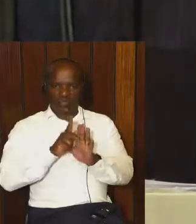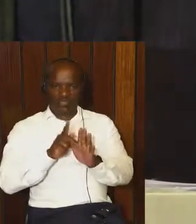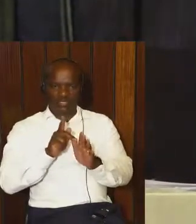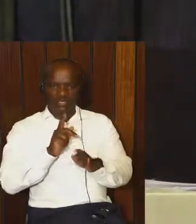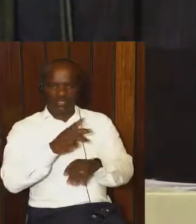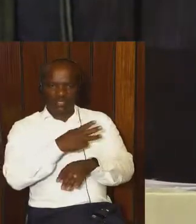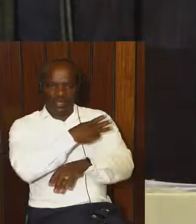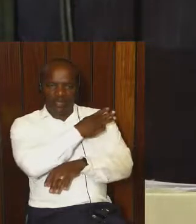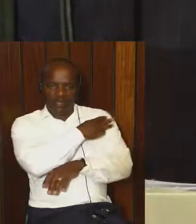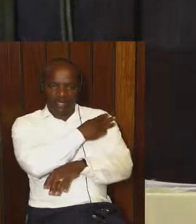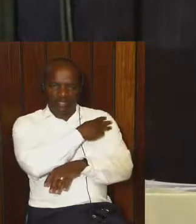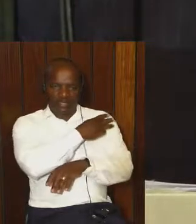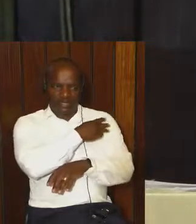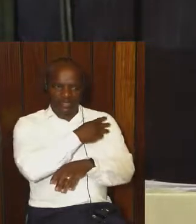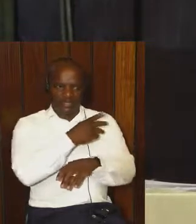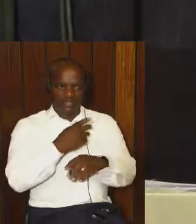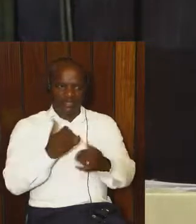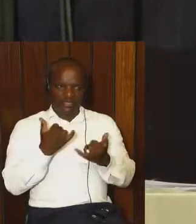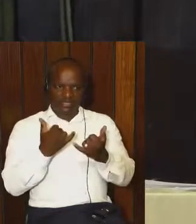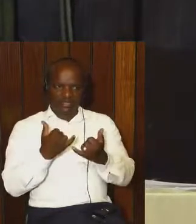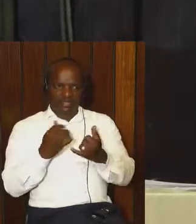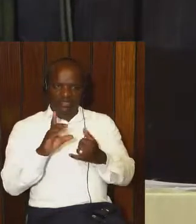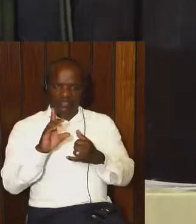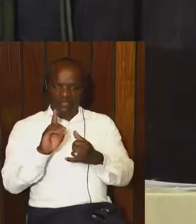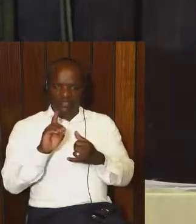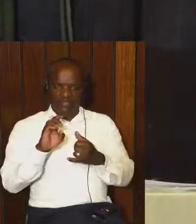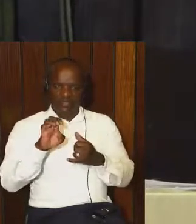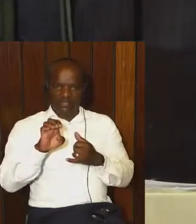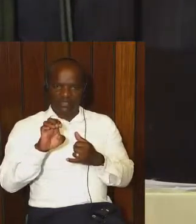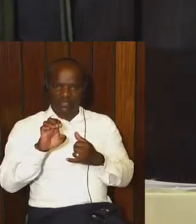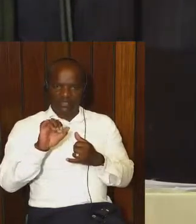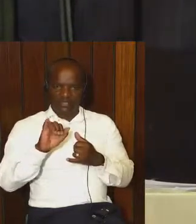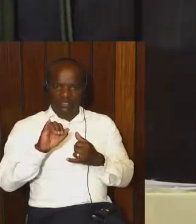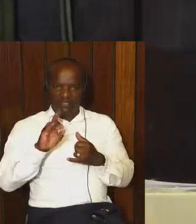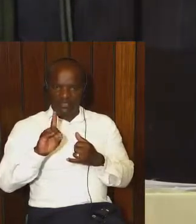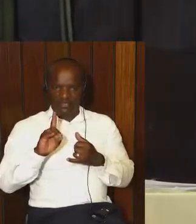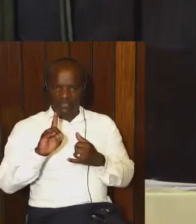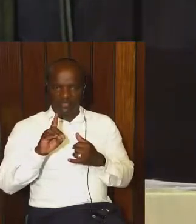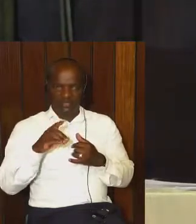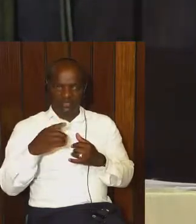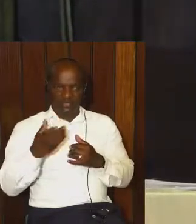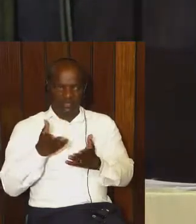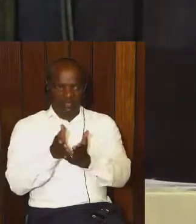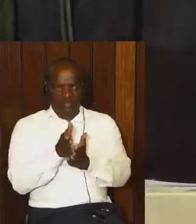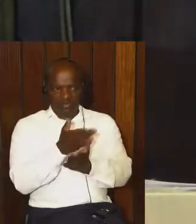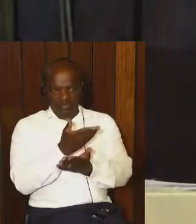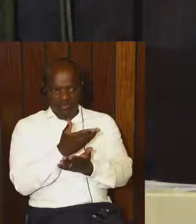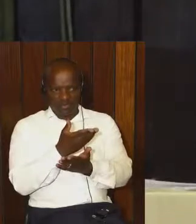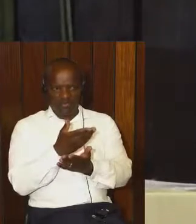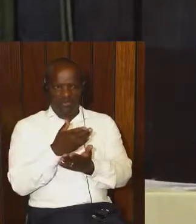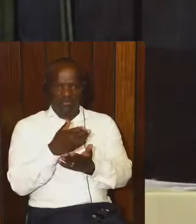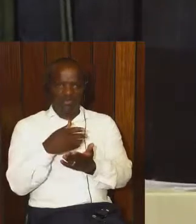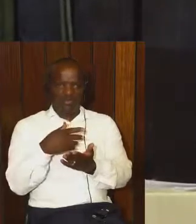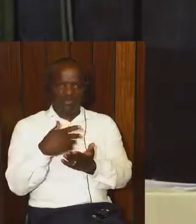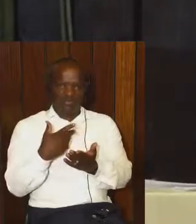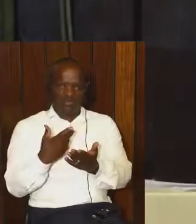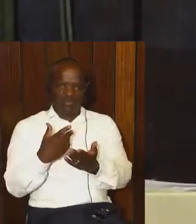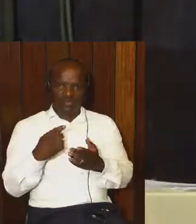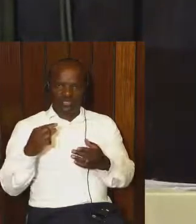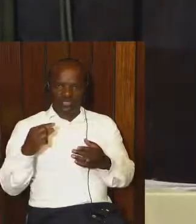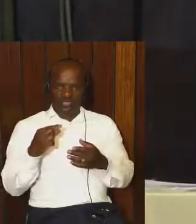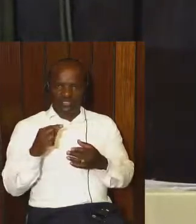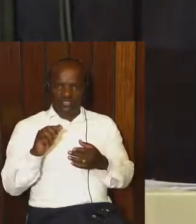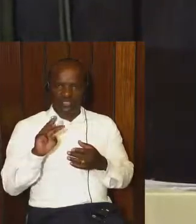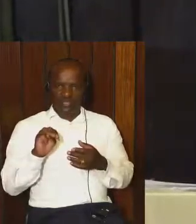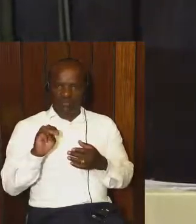DID. So now there is no longer DID. Is it a fact? Or now it's GMA, is